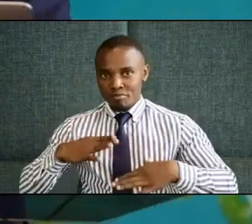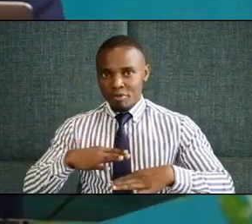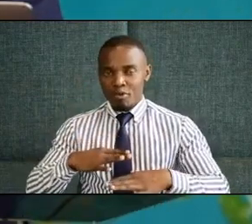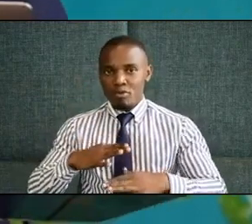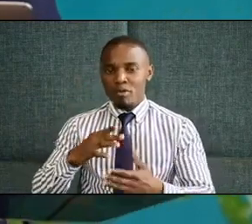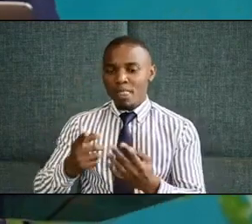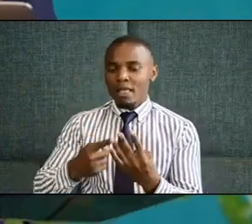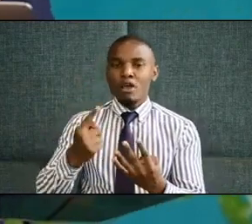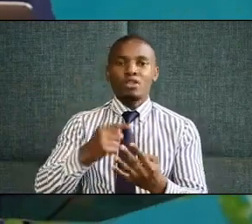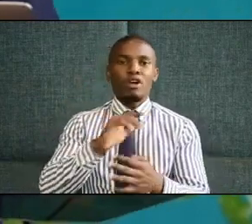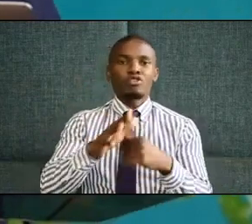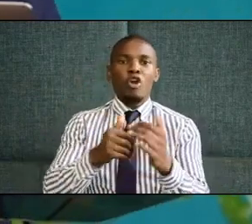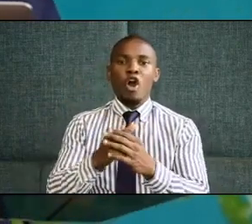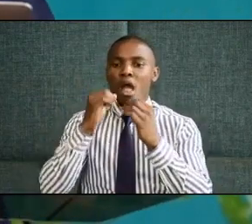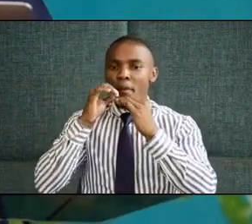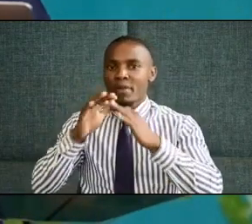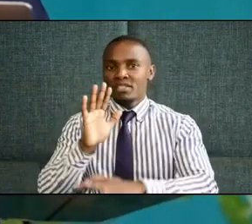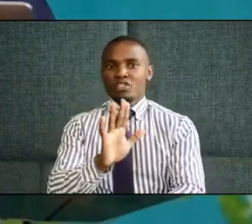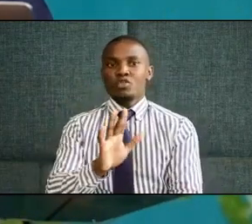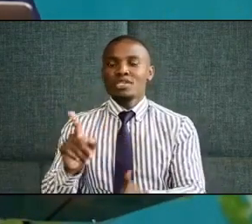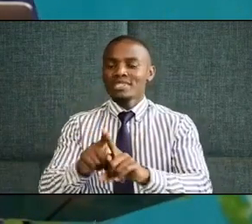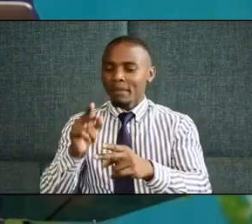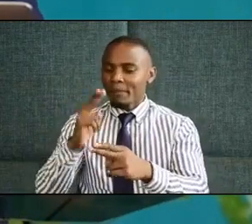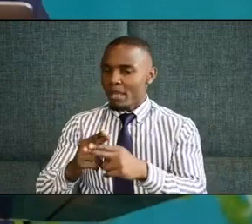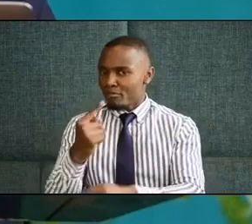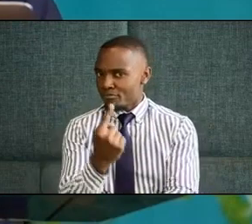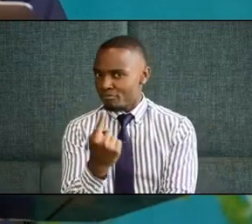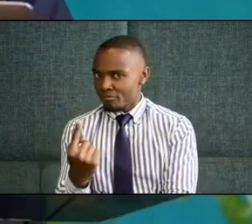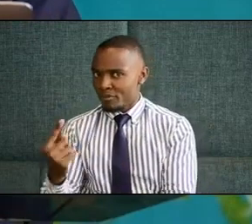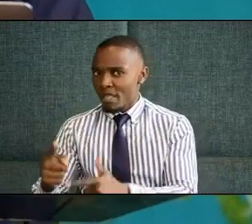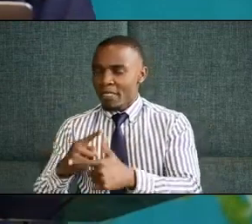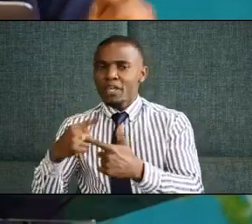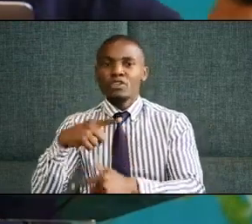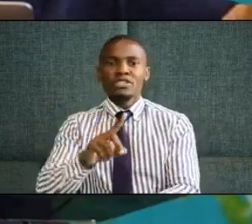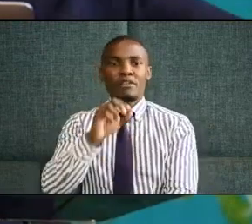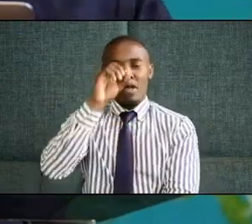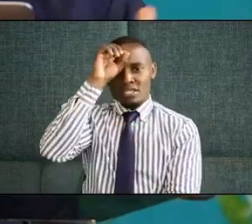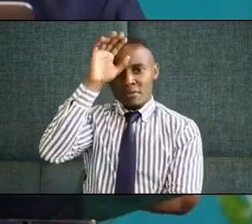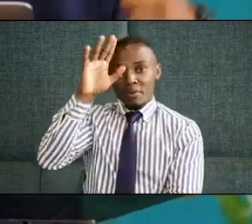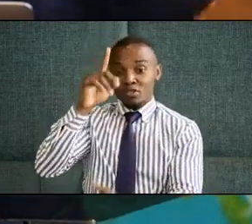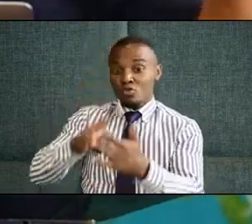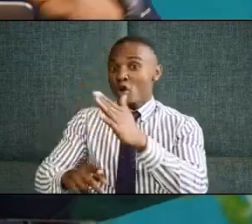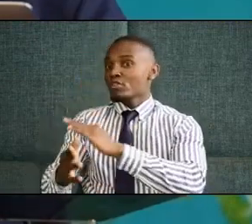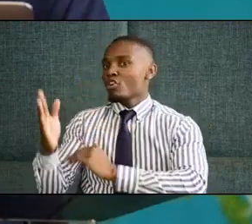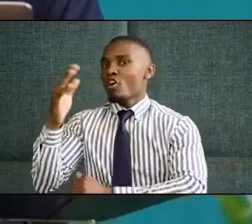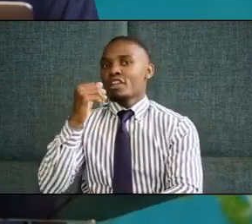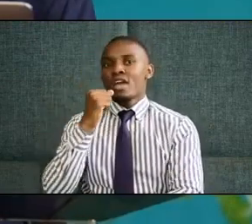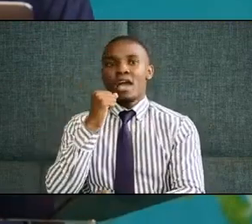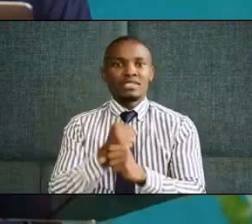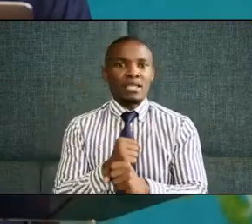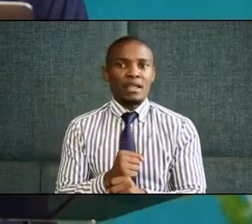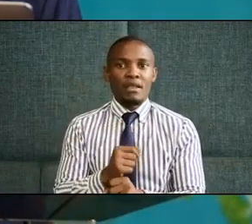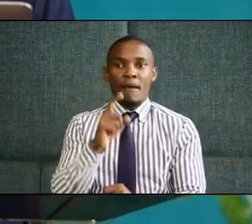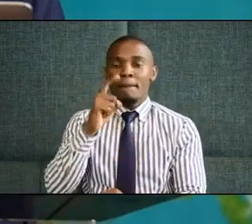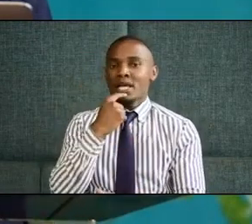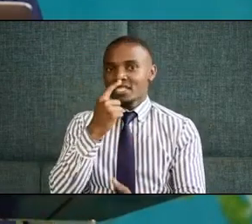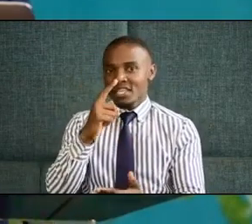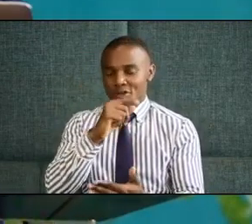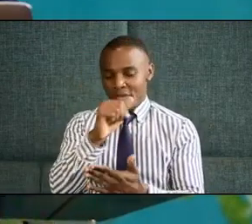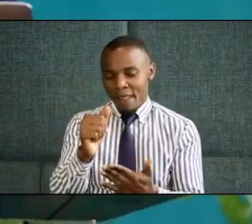many blessings, and name them one by one, and it will surprise you what the Lord has done. Will you not say an amen out